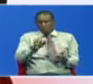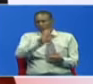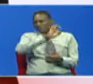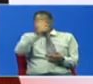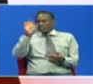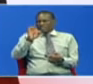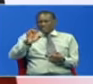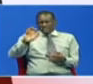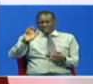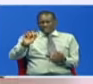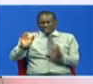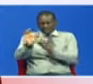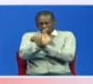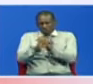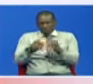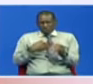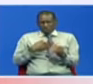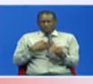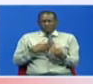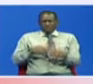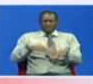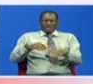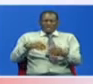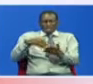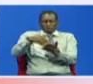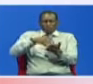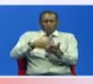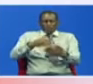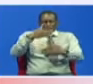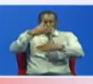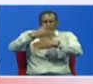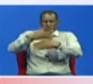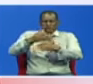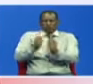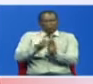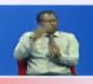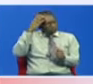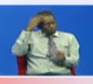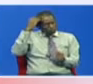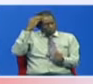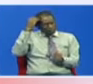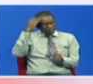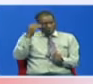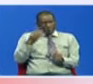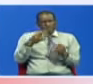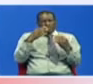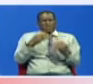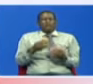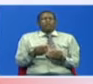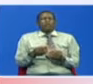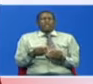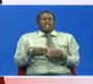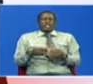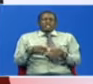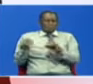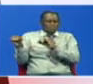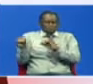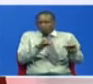country, and we have a porous border with our neighbor, Somali. And because of the nature of the movement